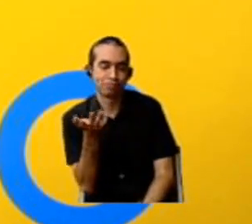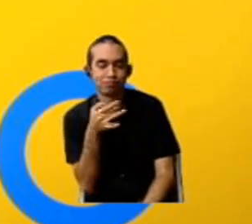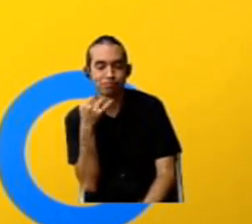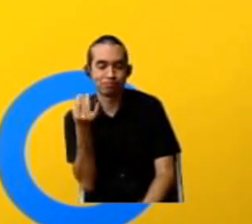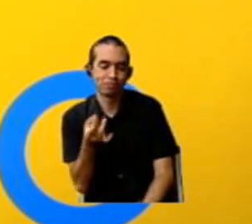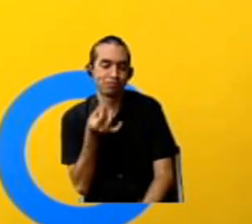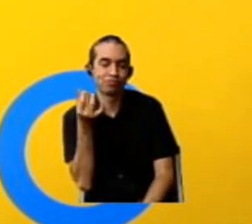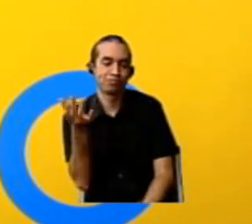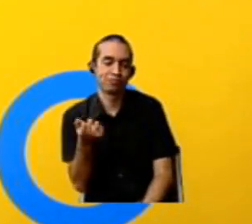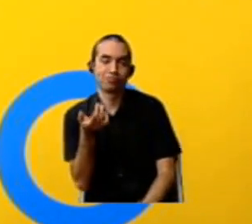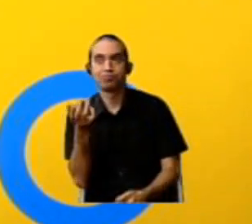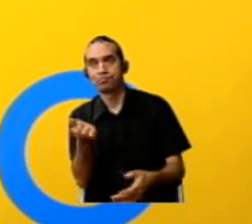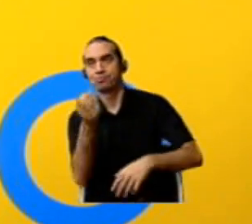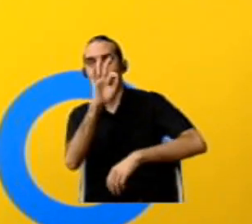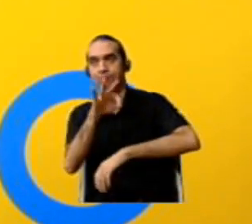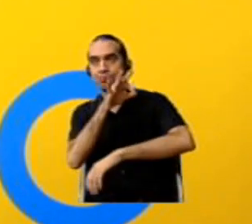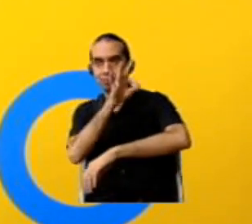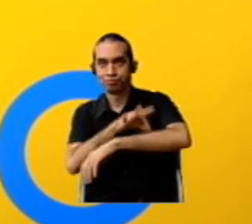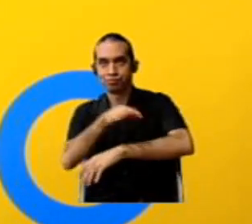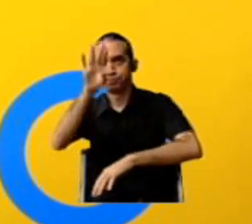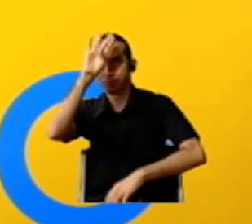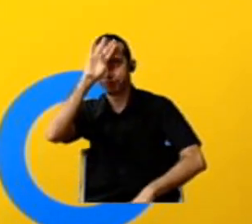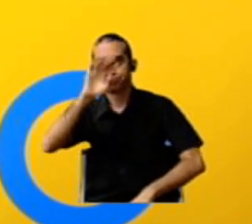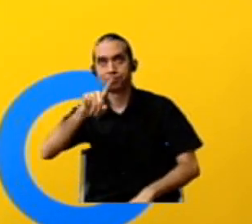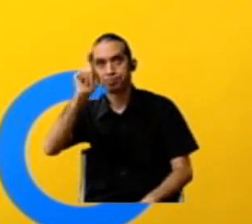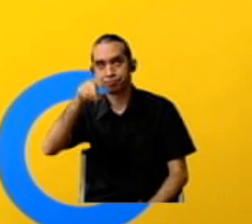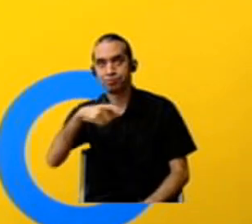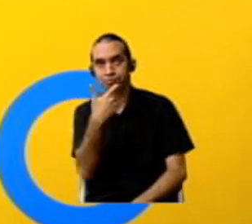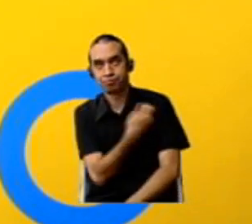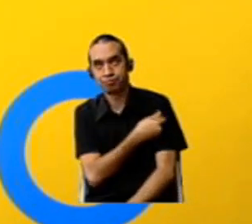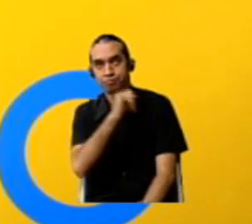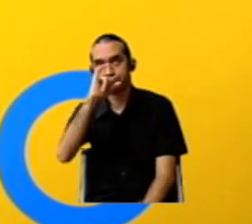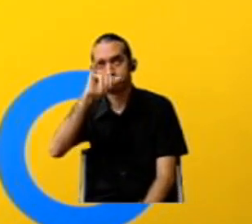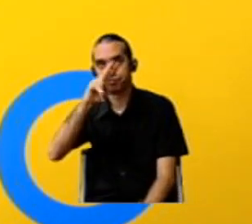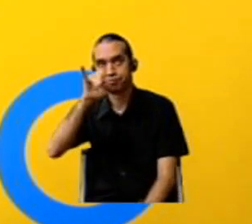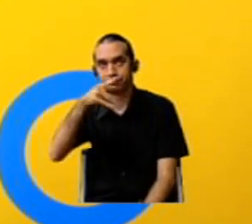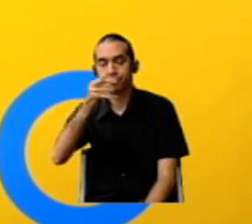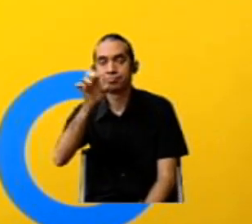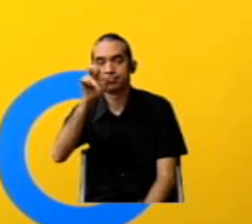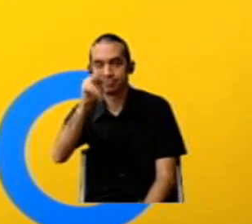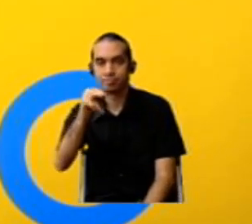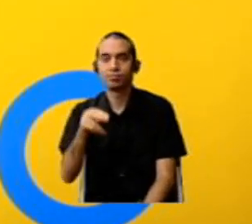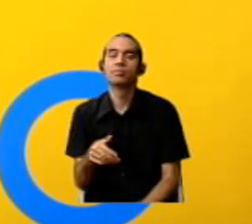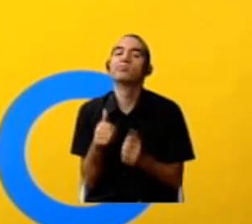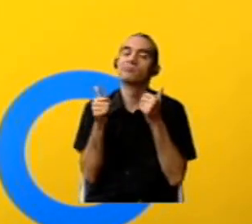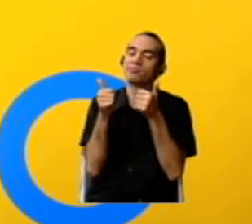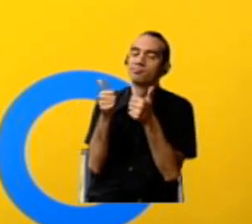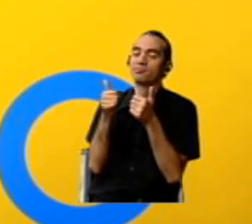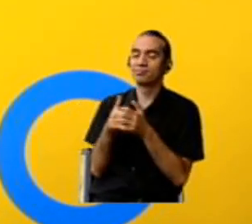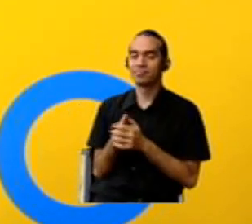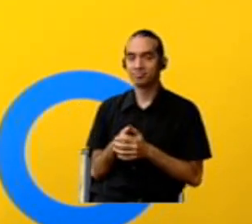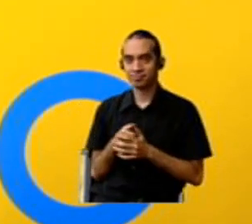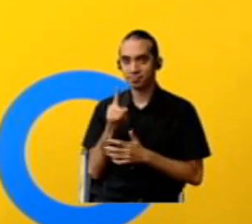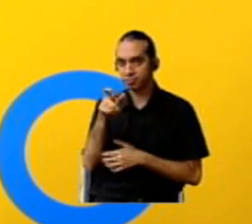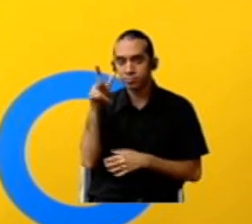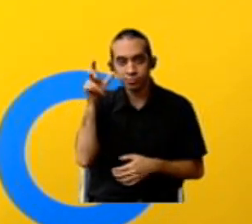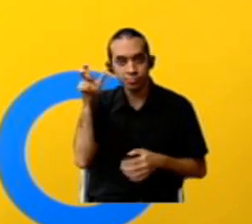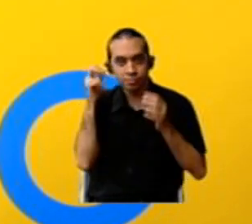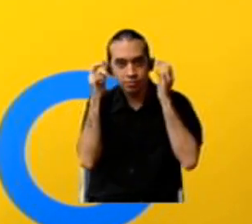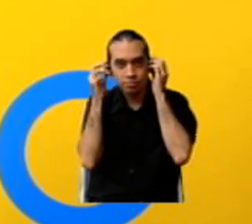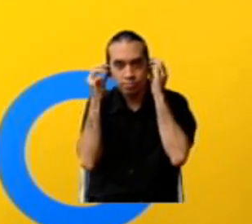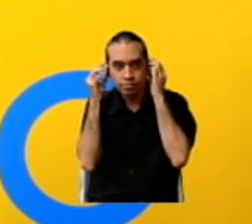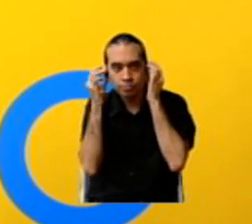had dengue fever, you should get an injection. Very good, Charlie. Charlie, are you listening